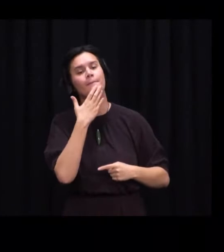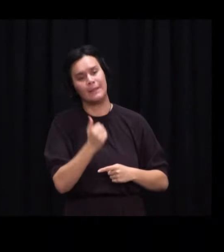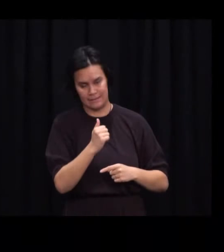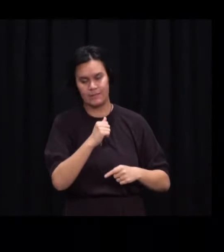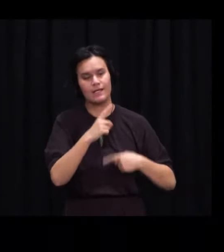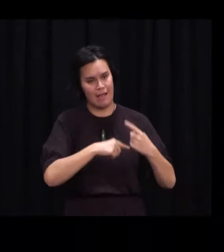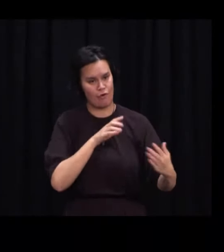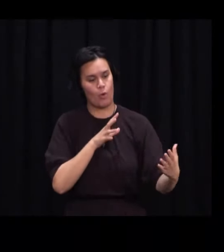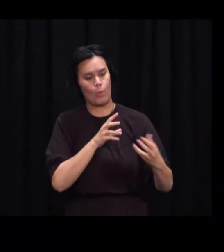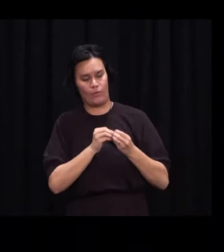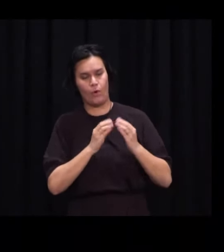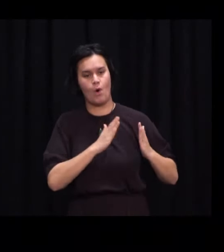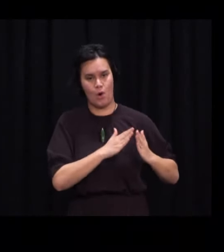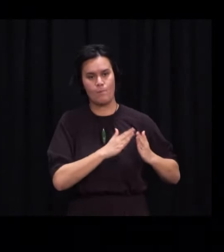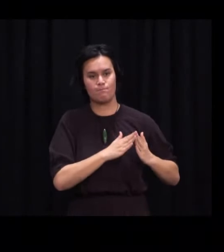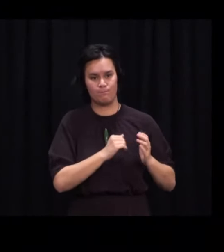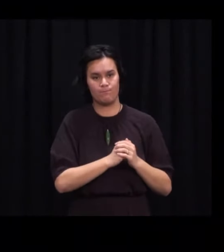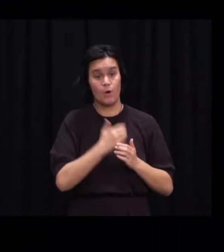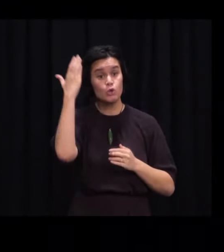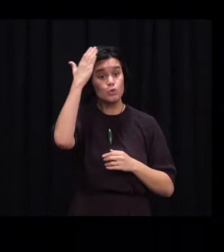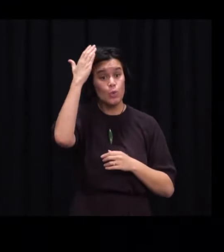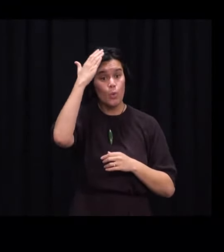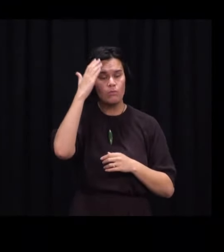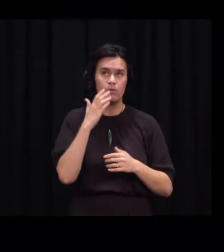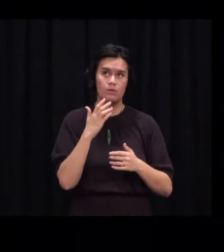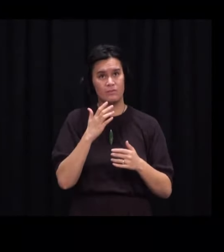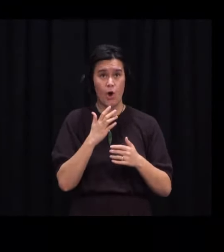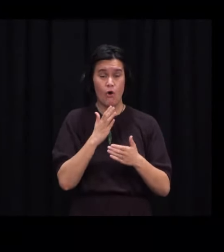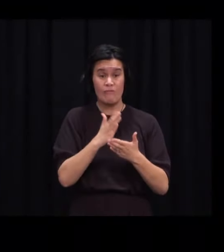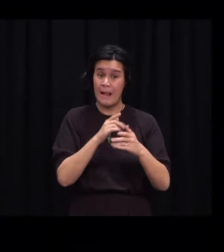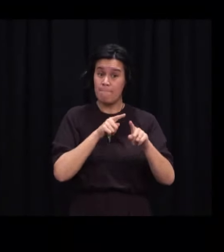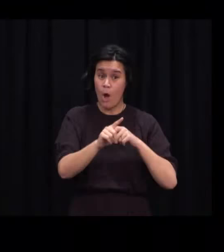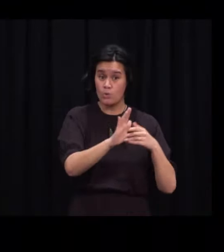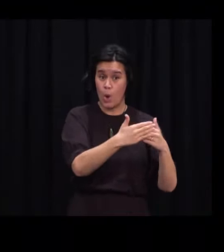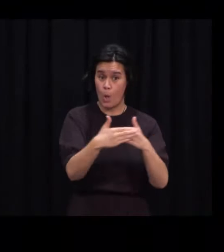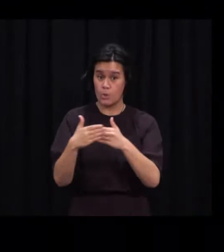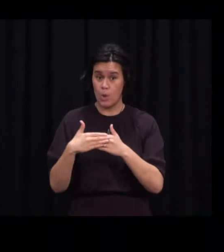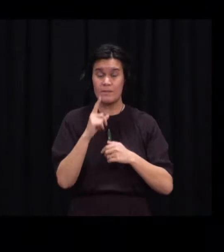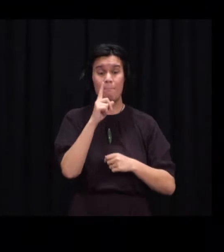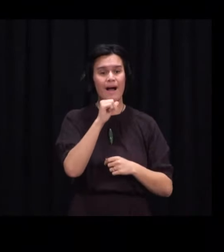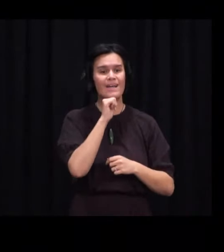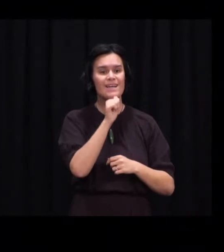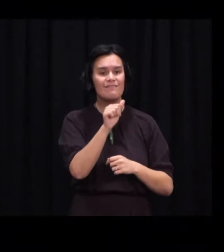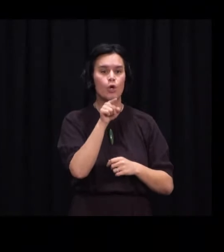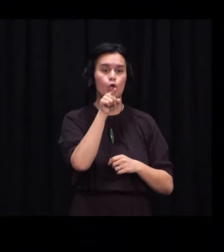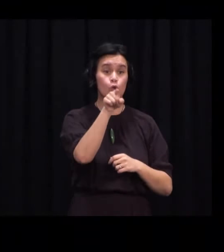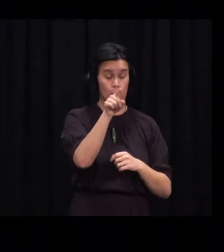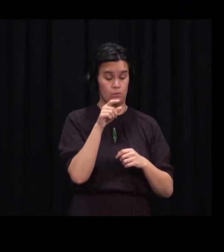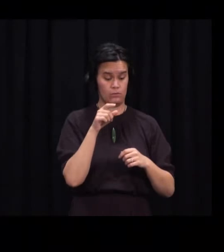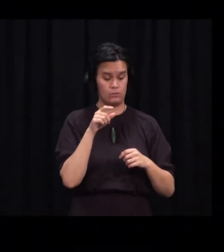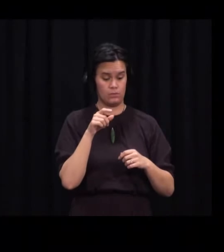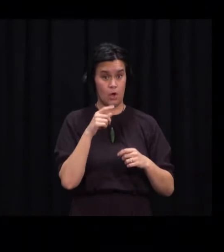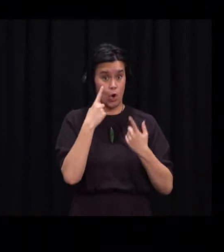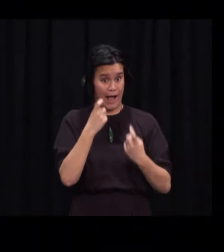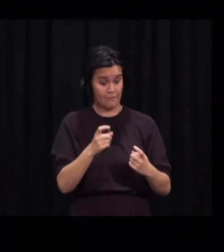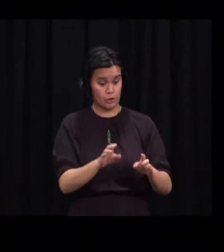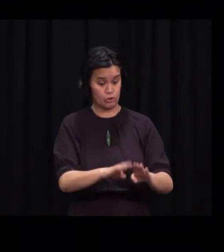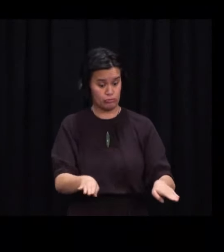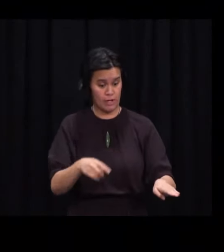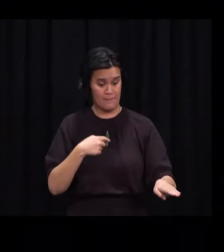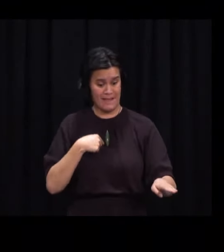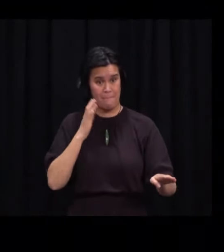broadly speaking, closed. They should only be going to school if parents must go to work and there's no other option available. You'll recall